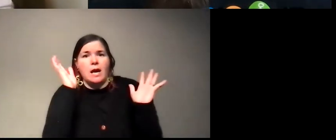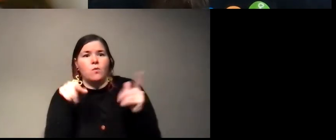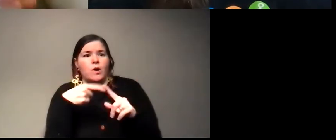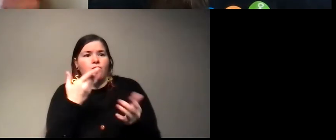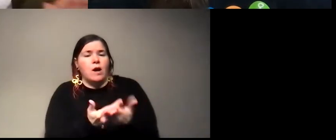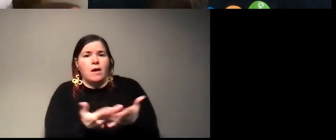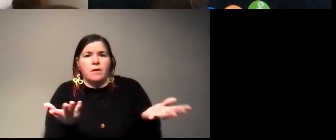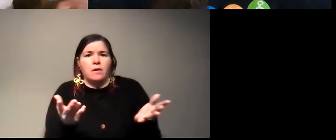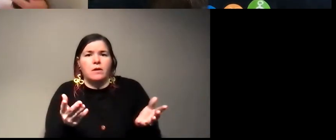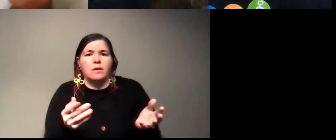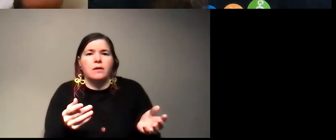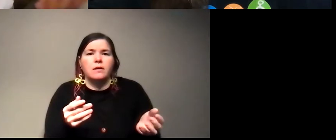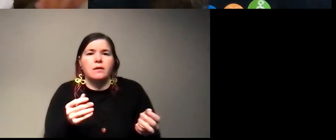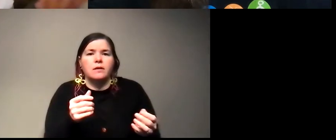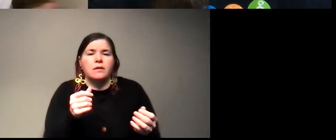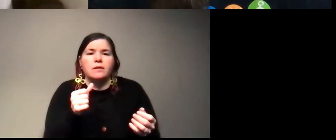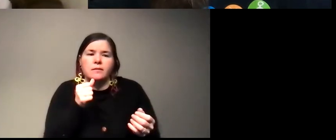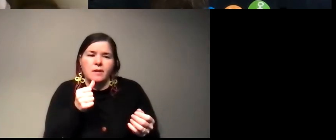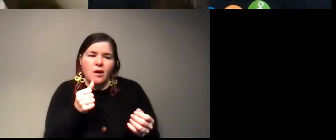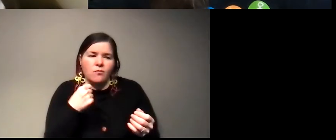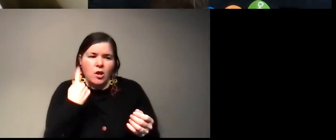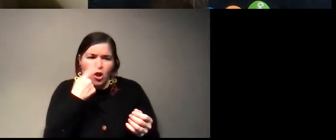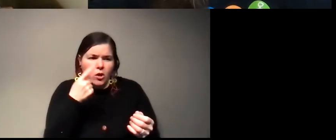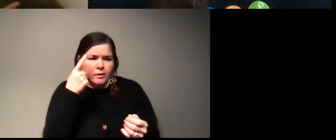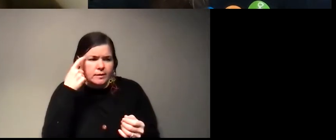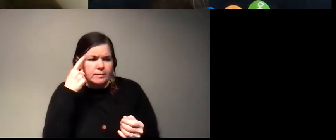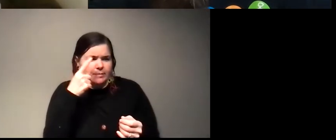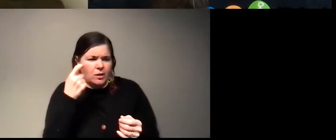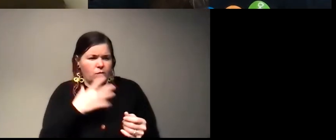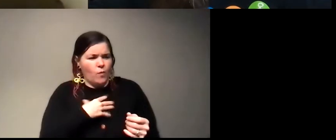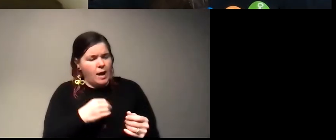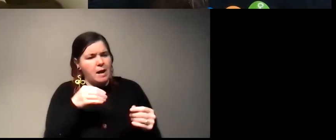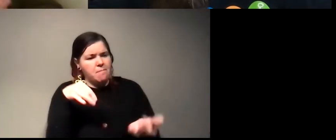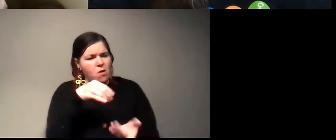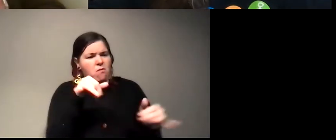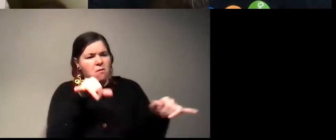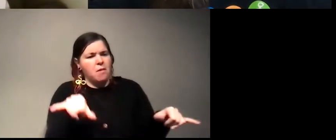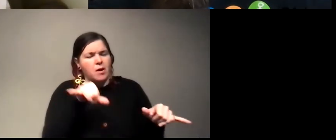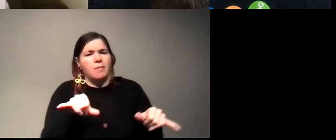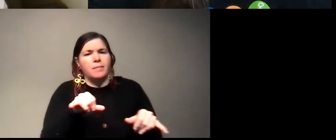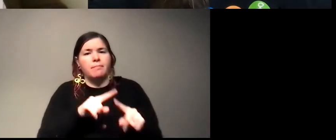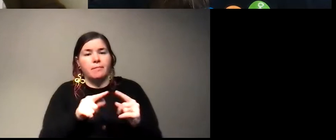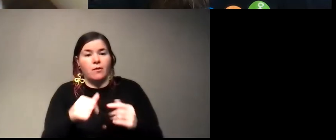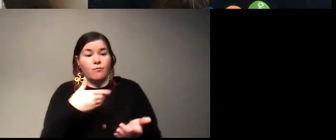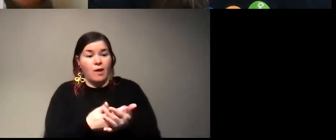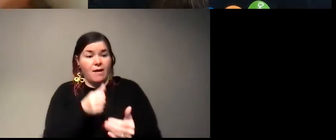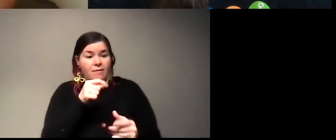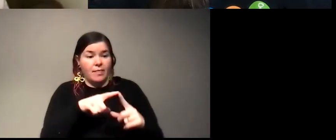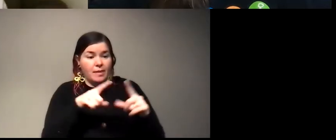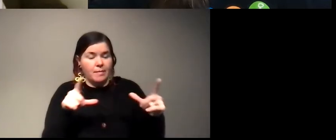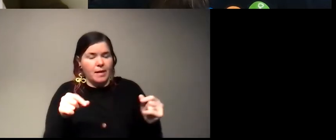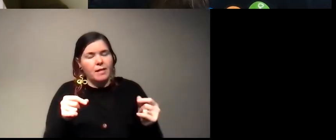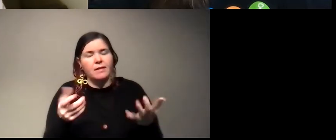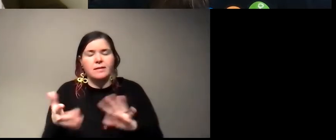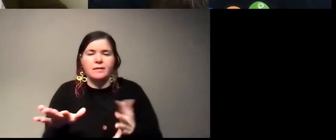It doesn't look suspicious because there are a lot of powders we know that are white. So that kind of a catch-22. You can get it